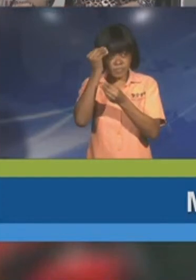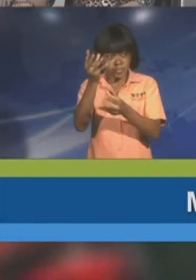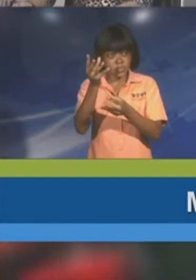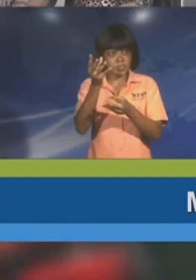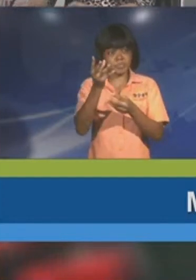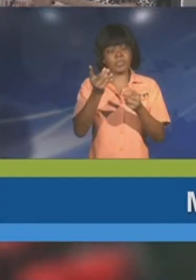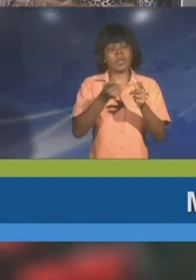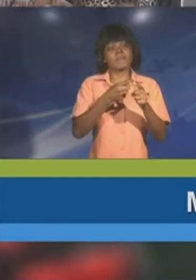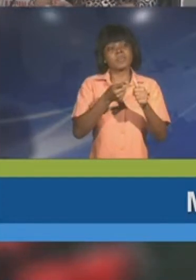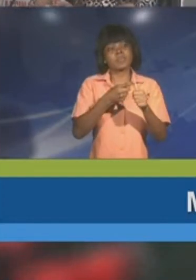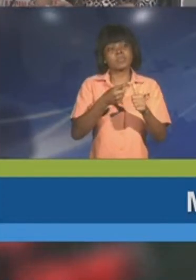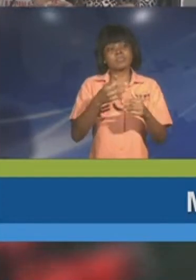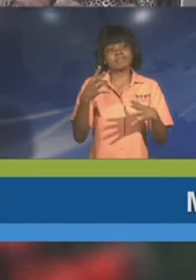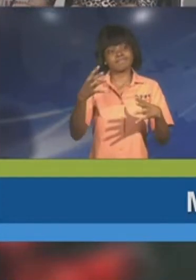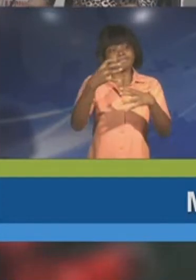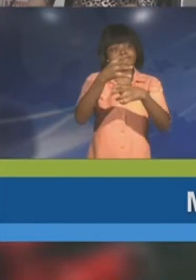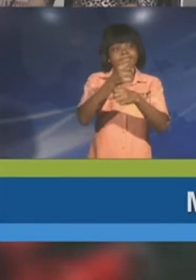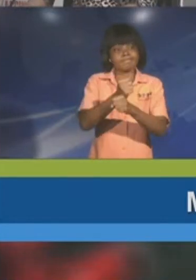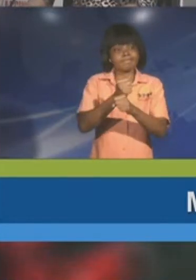COVID-19 dashboard number